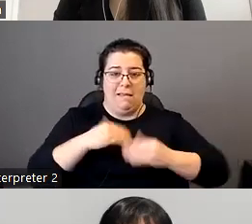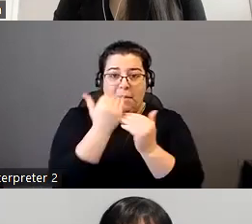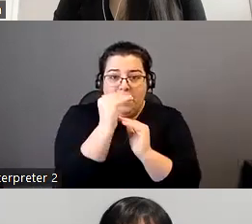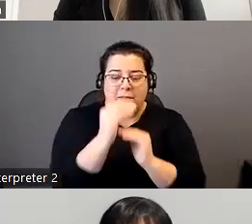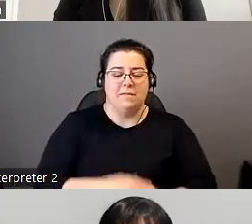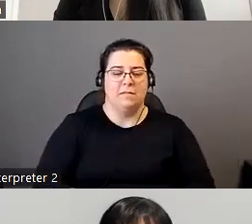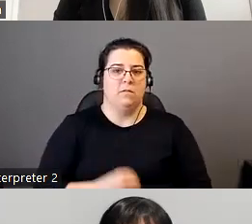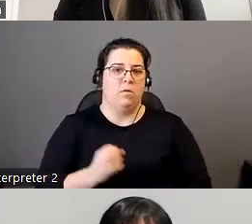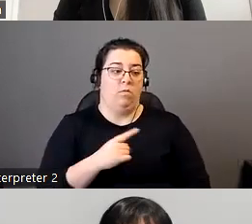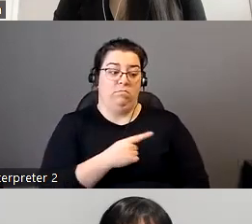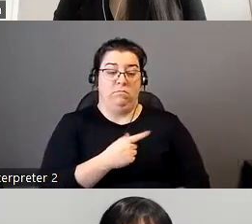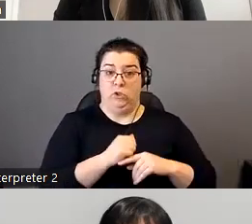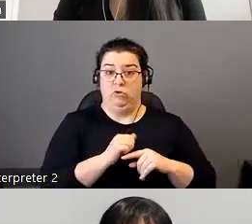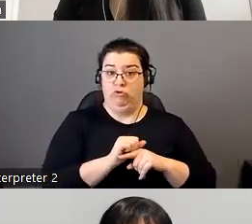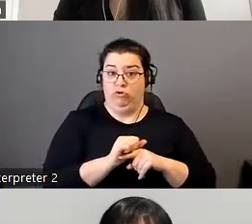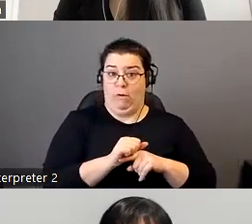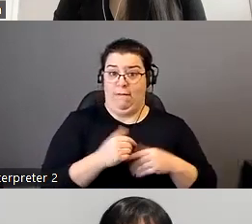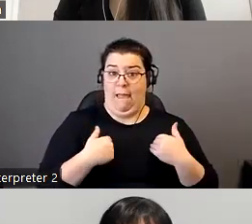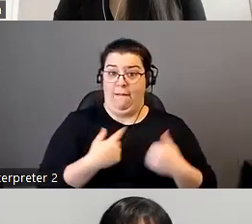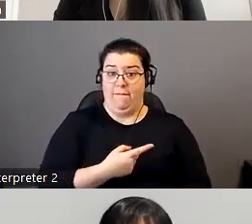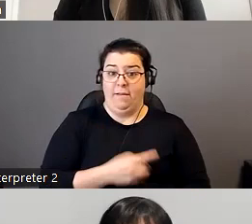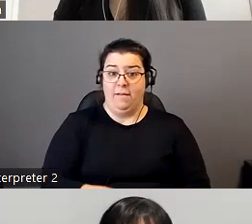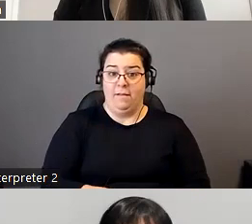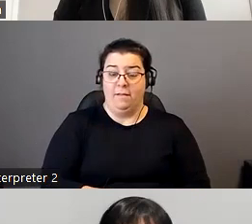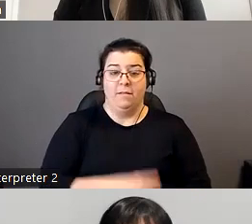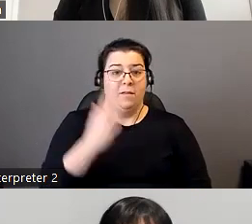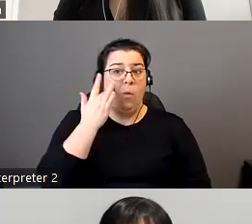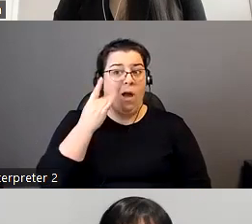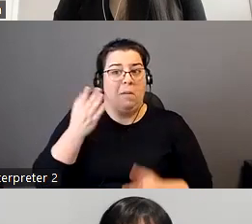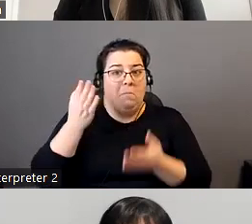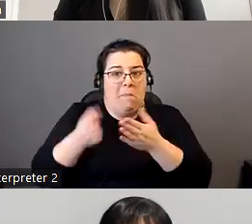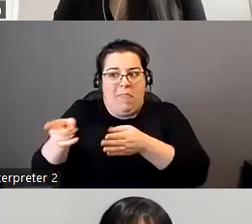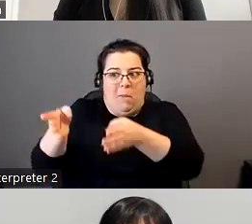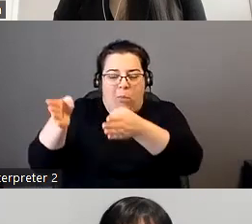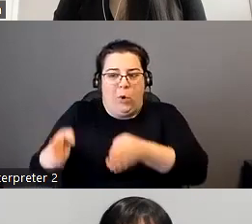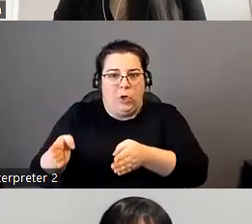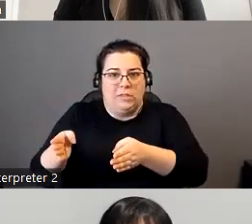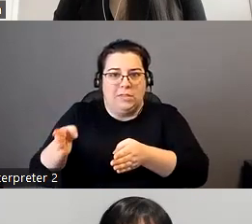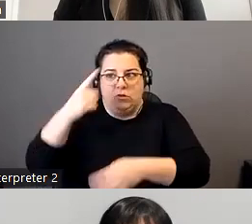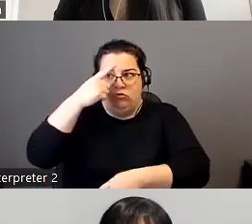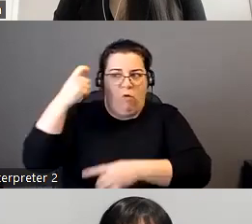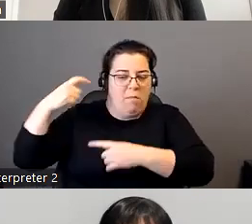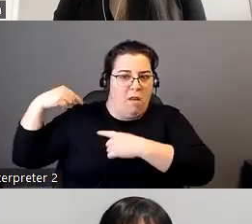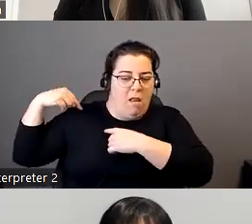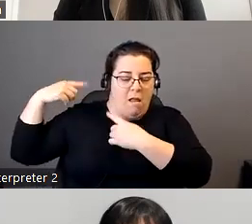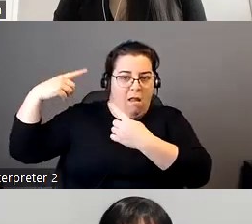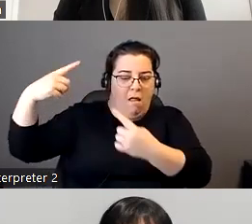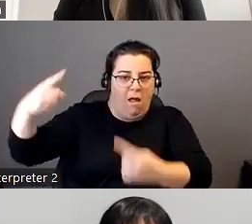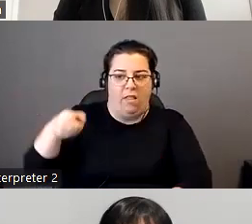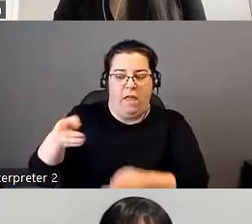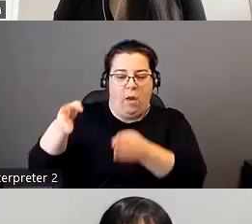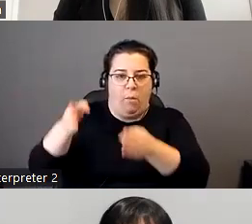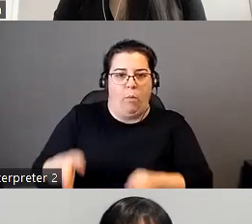someone who may, after potentially a lifetime of violence, now be experiencing some cognitive issues due to